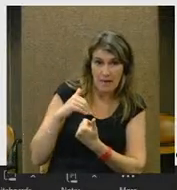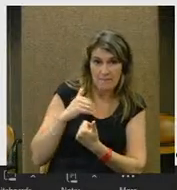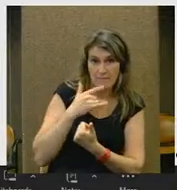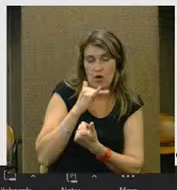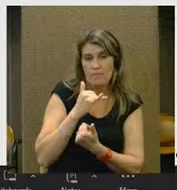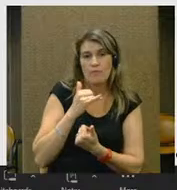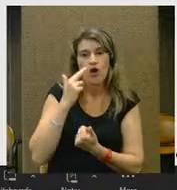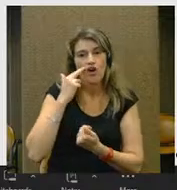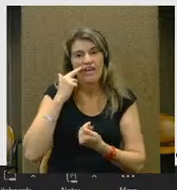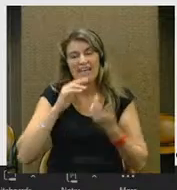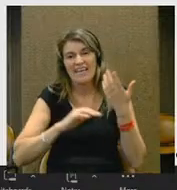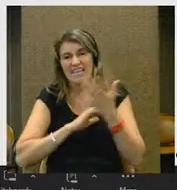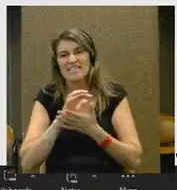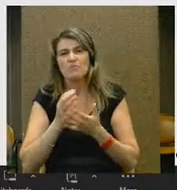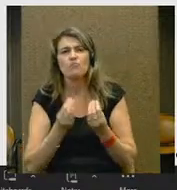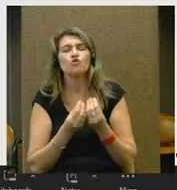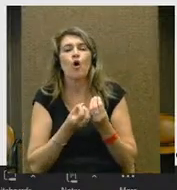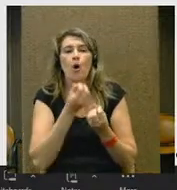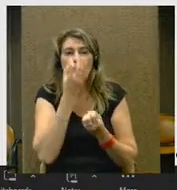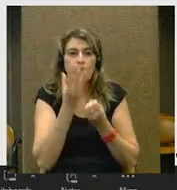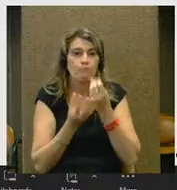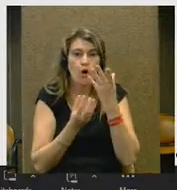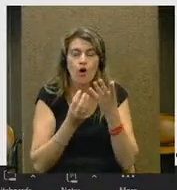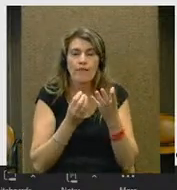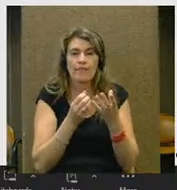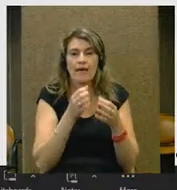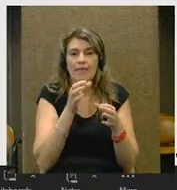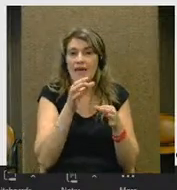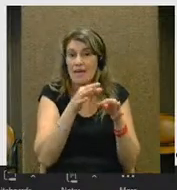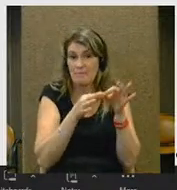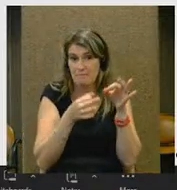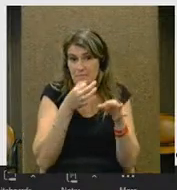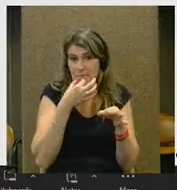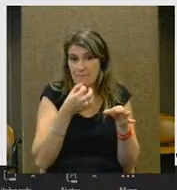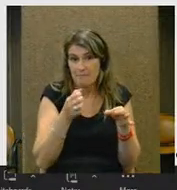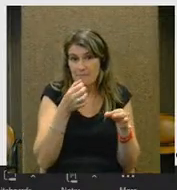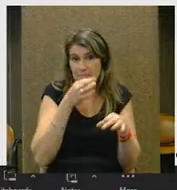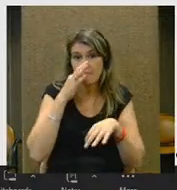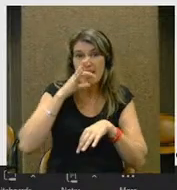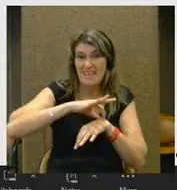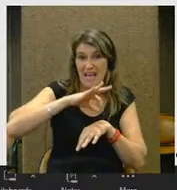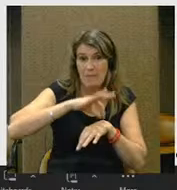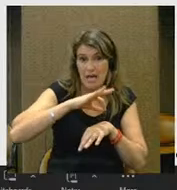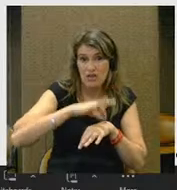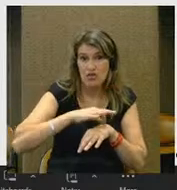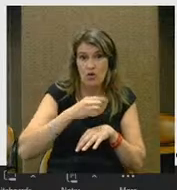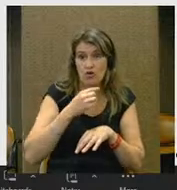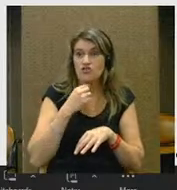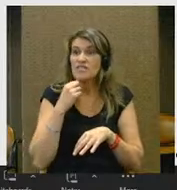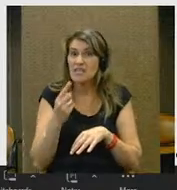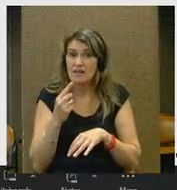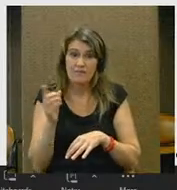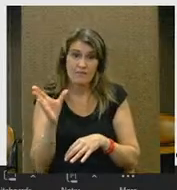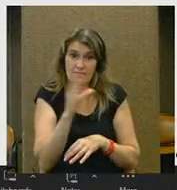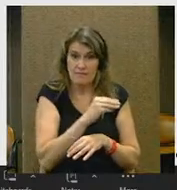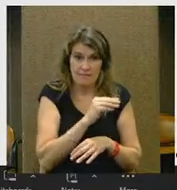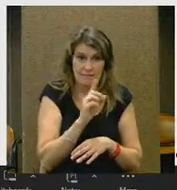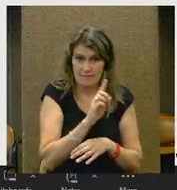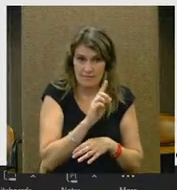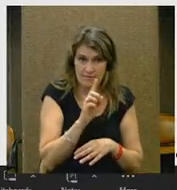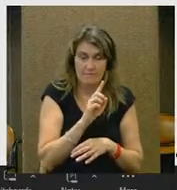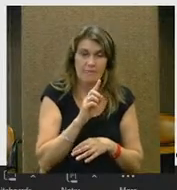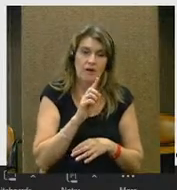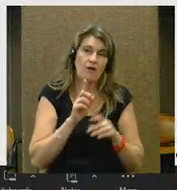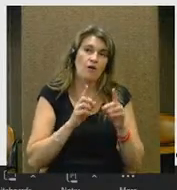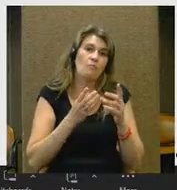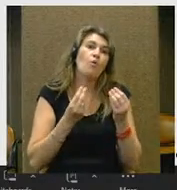crisis. Because the real challenge, these medications don't work for everyone, but they do work for quite a few people, and it can significantly